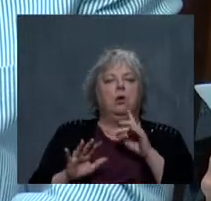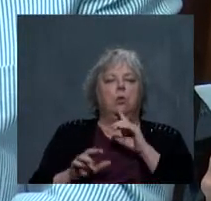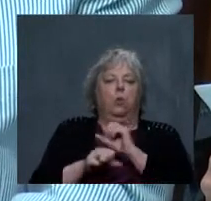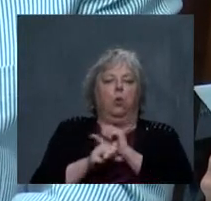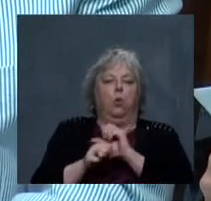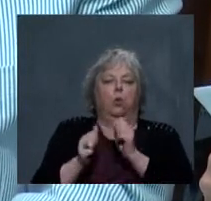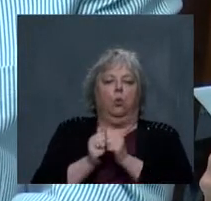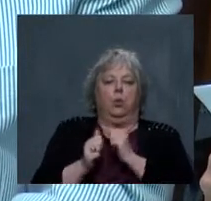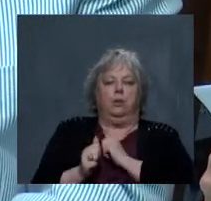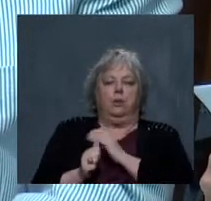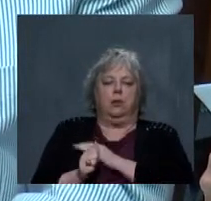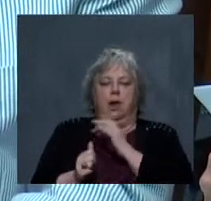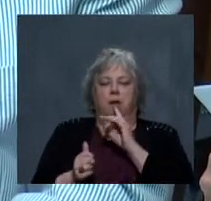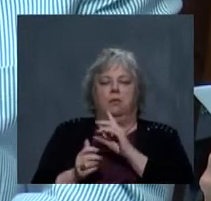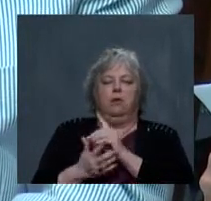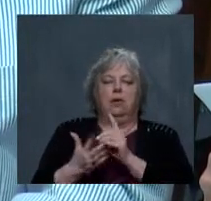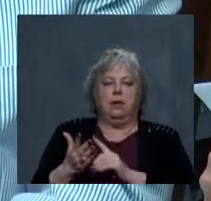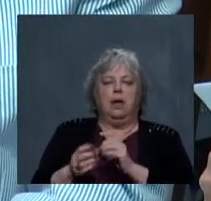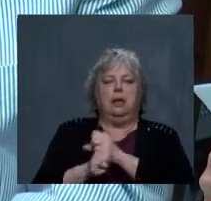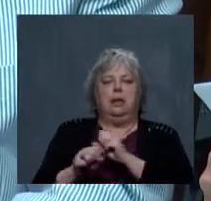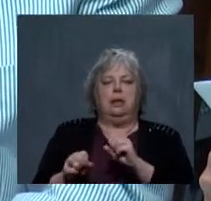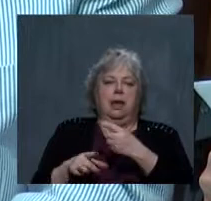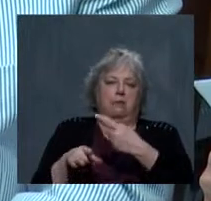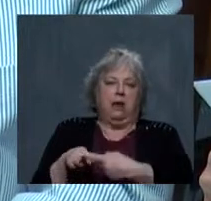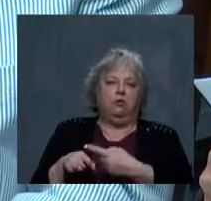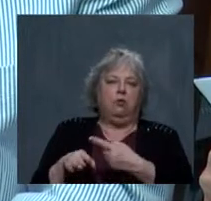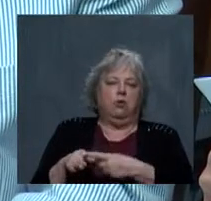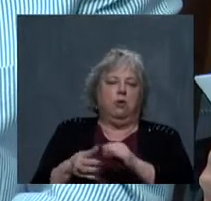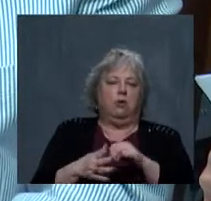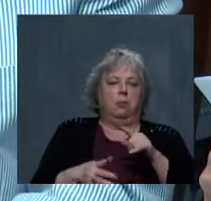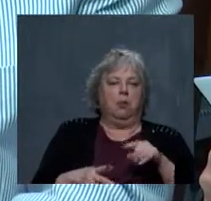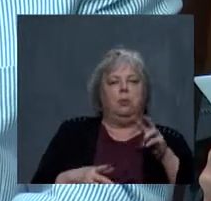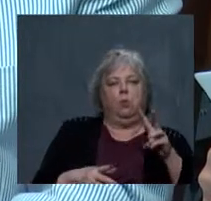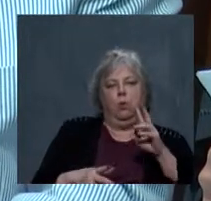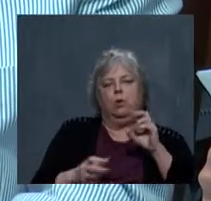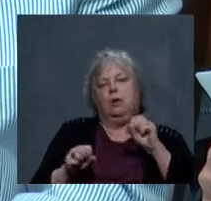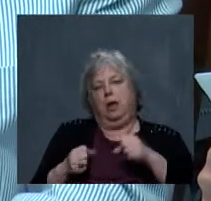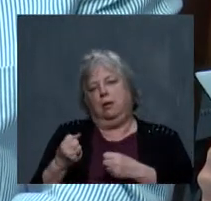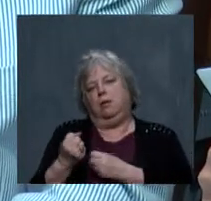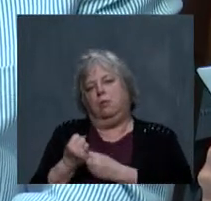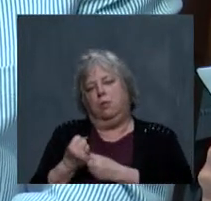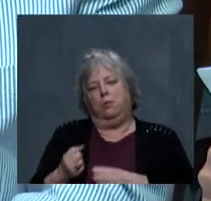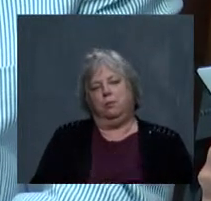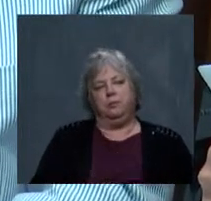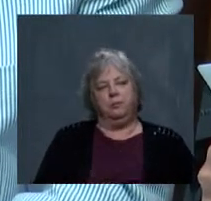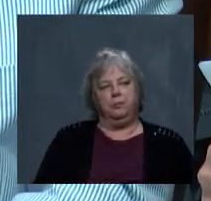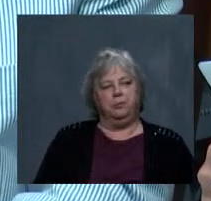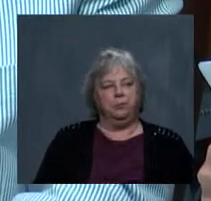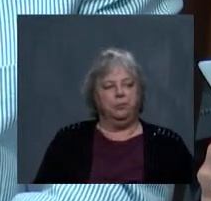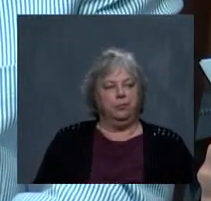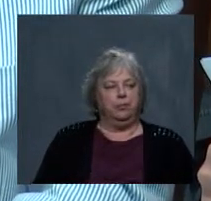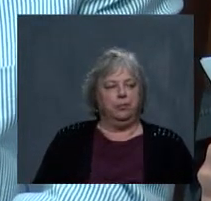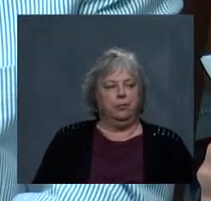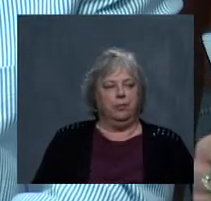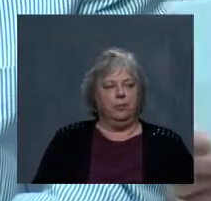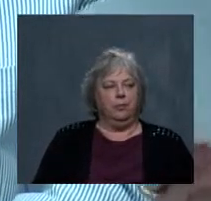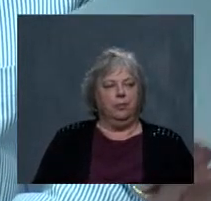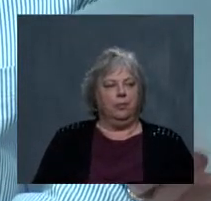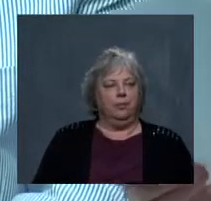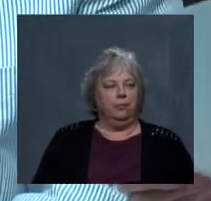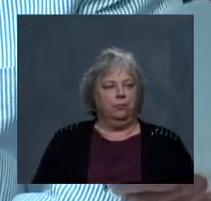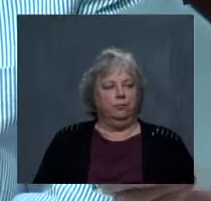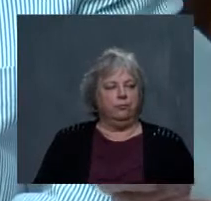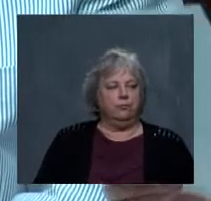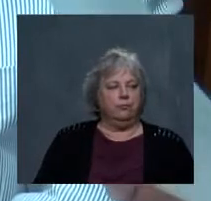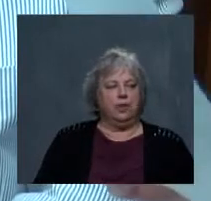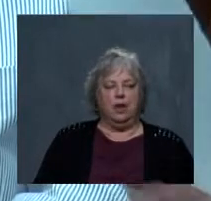work with staff to design a safe intersection which Public Works staff will support. And I think that's all I need to put in there on